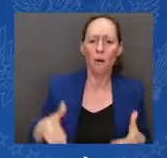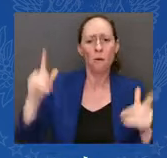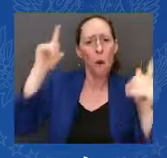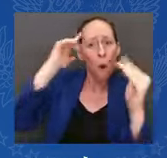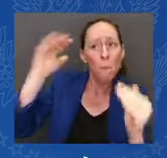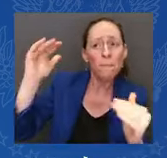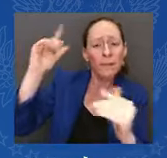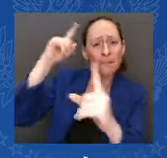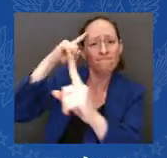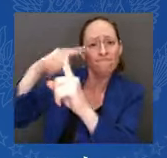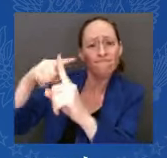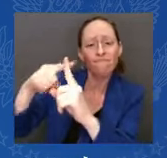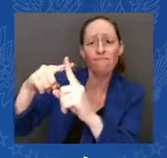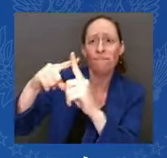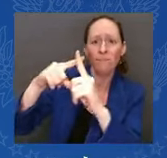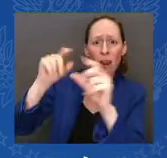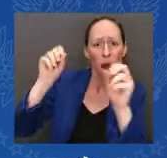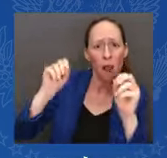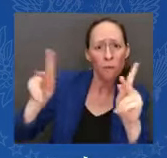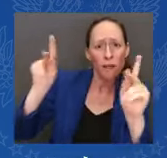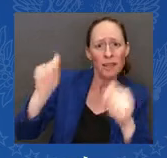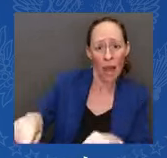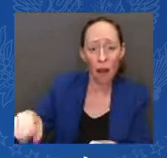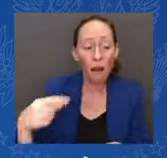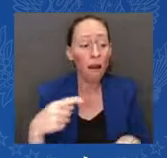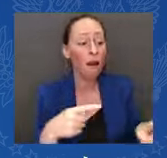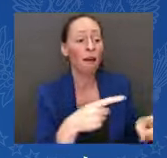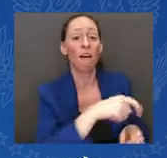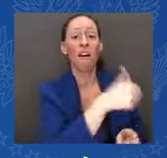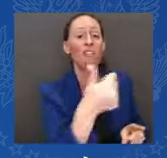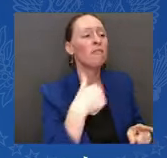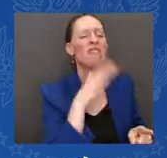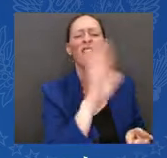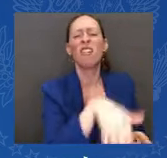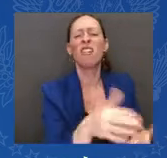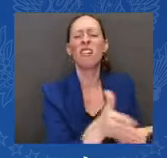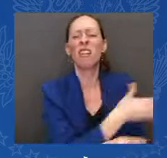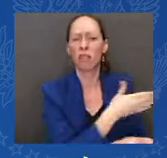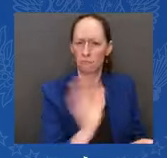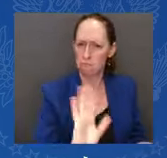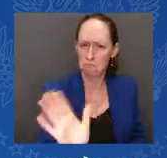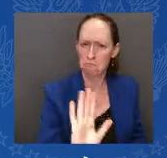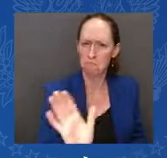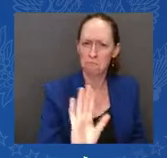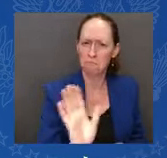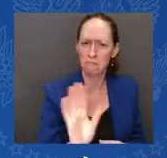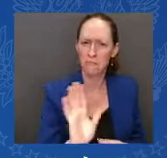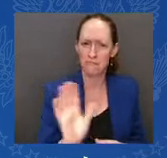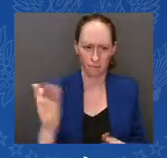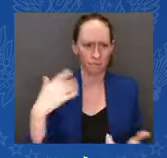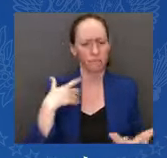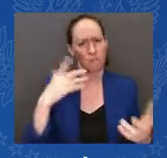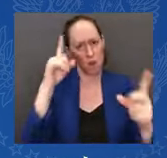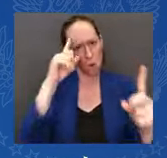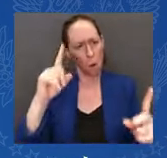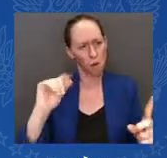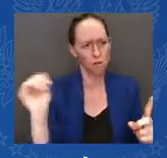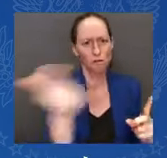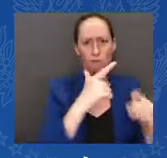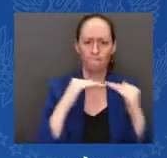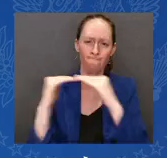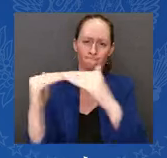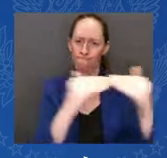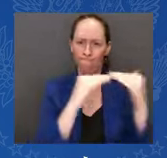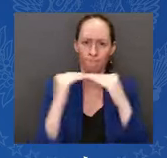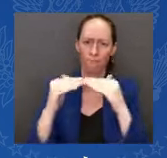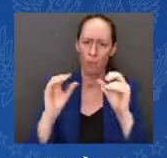one behind. We've never fully lived up to it, but we've never walked away from it either. We will not walk away from it now.